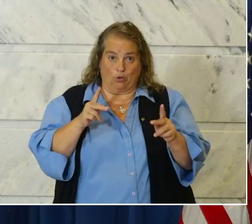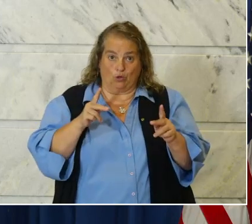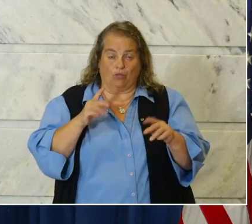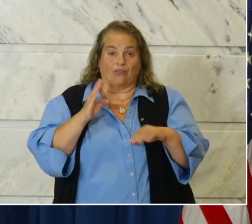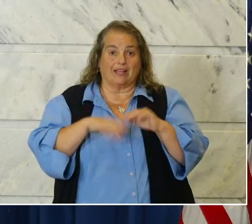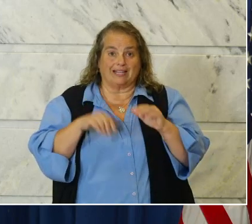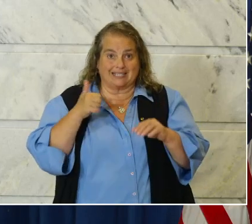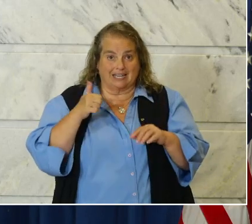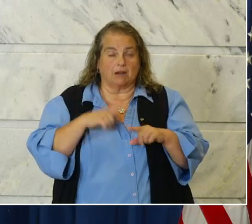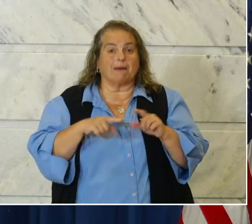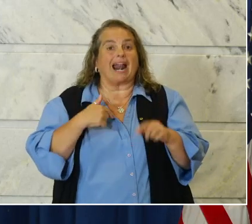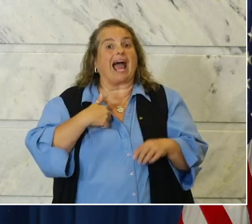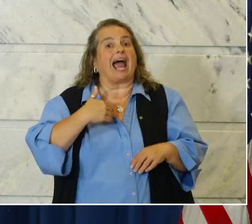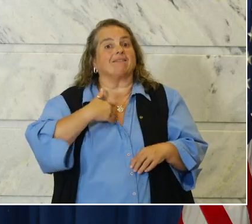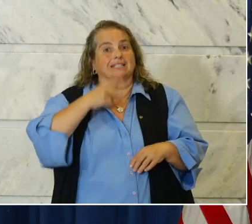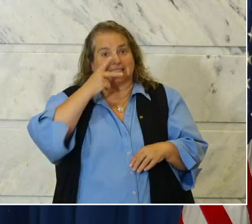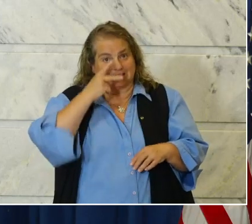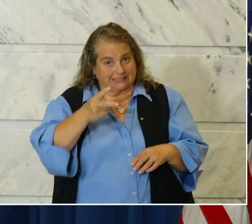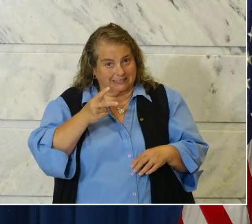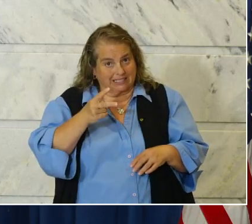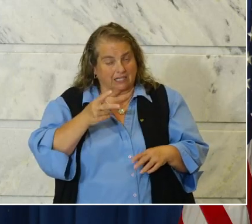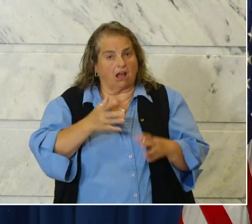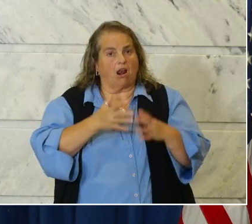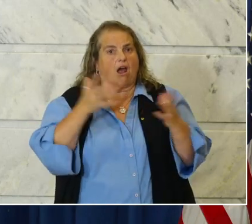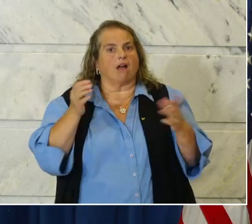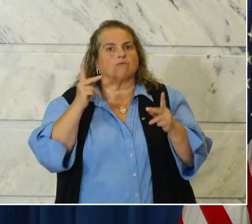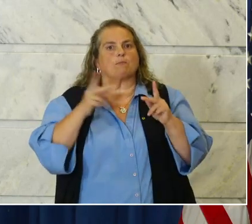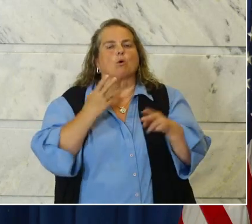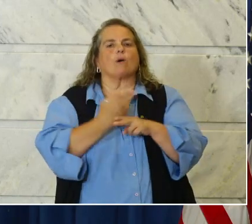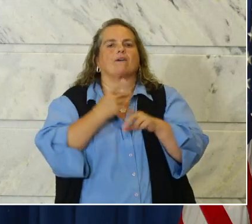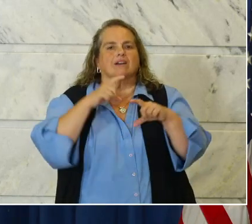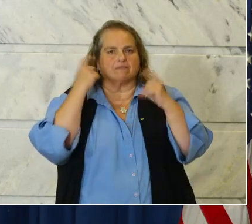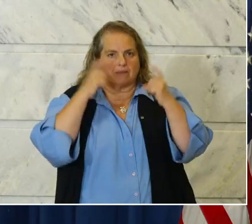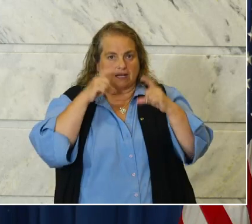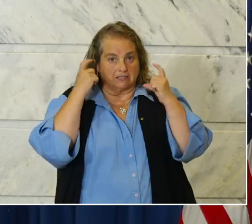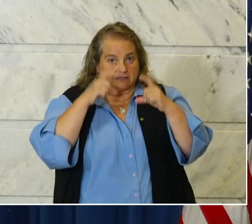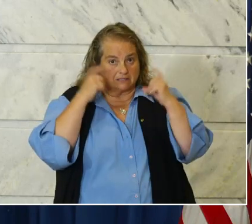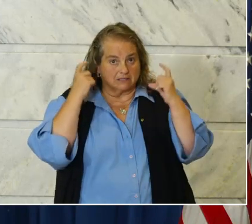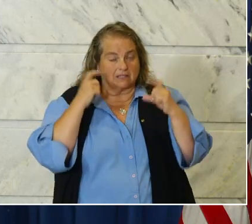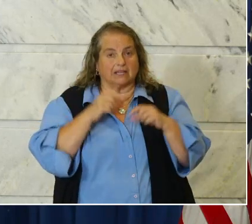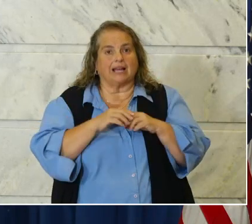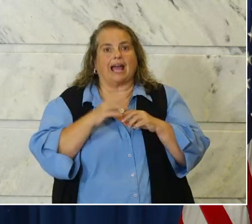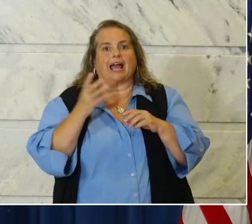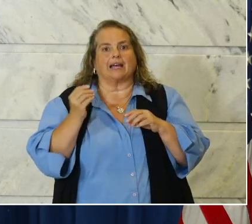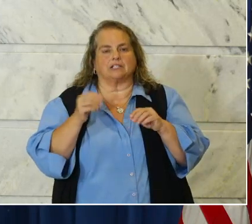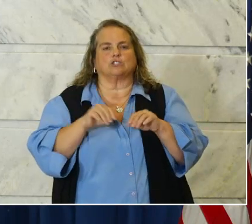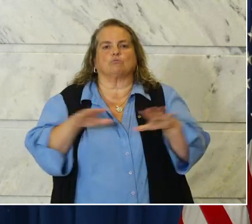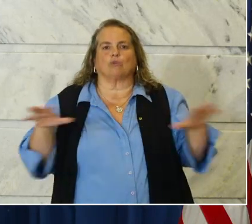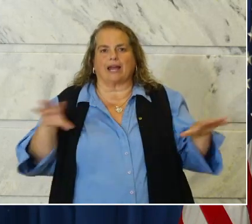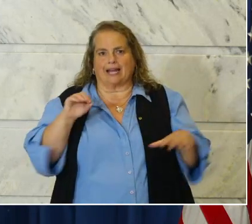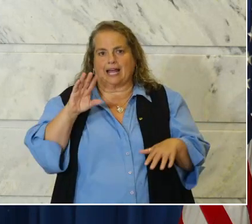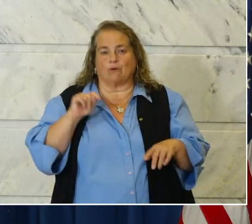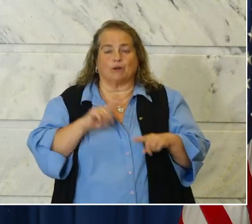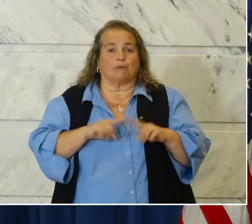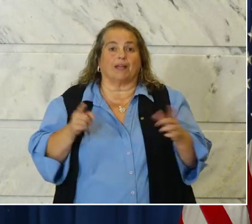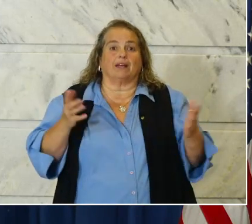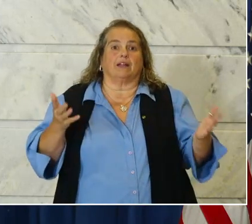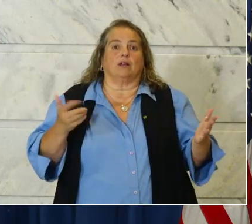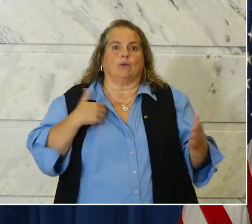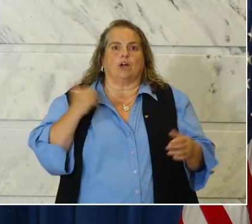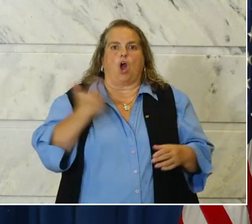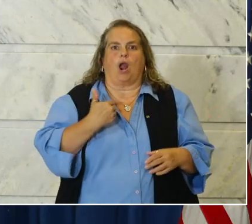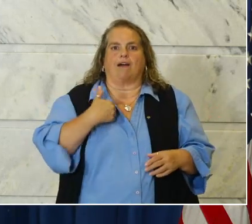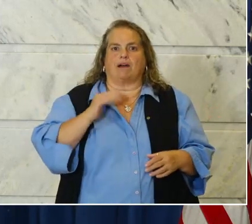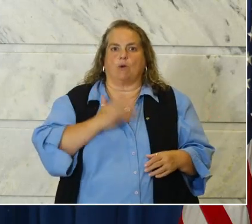10. I have seen significant amounts of people wearing facial coverings and spreading out. But we've all have our part to